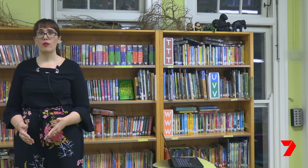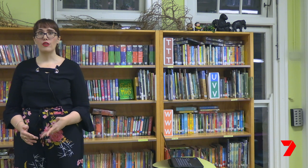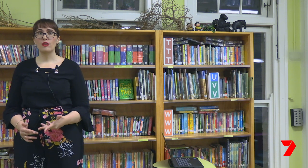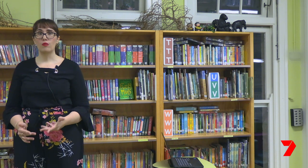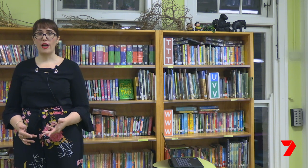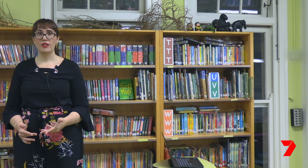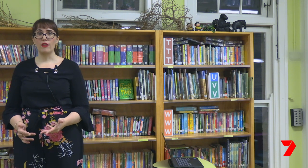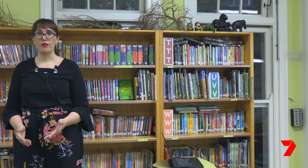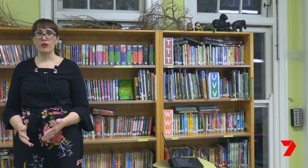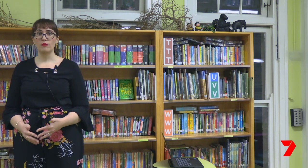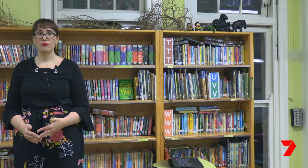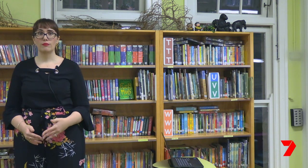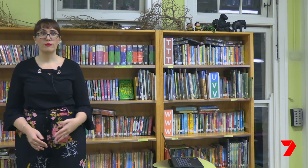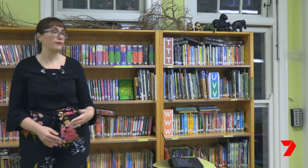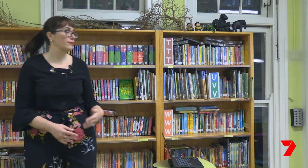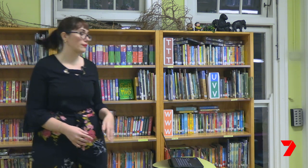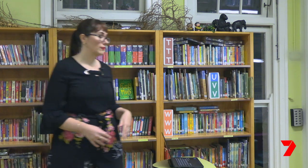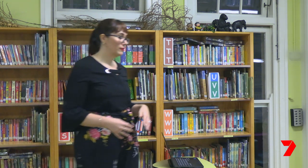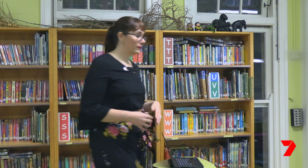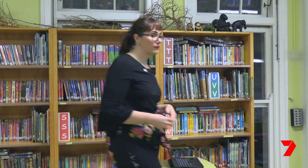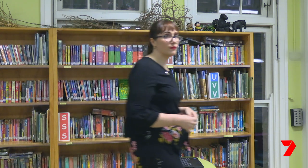I'm going to run to the right side of the room.